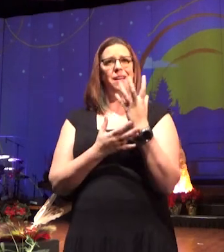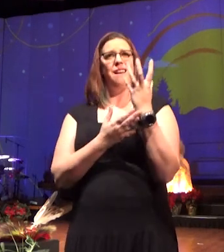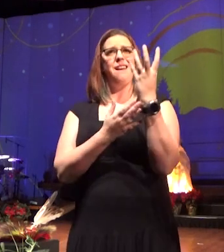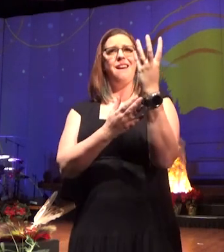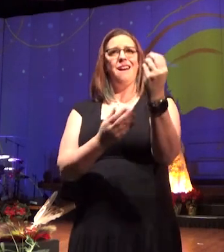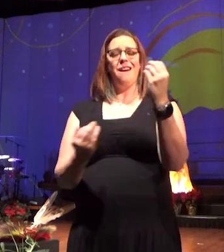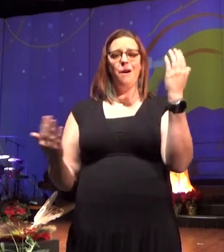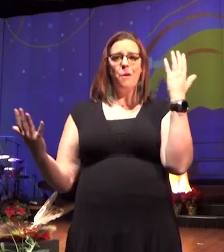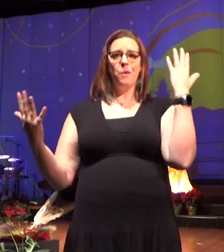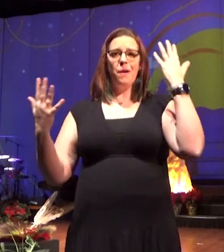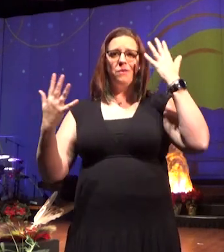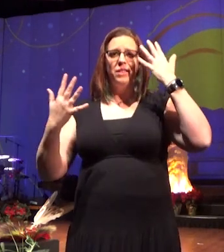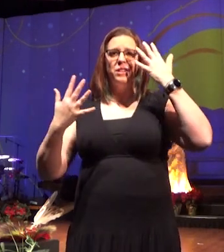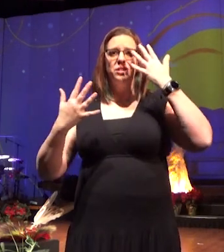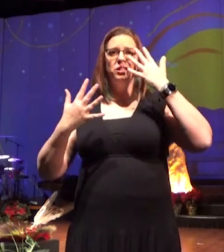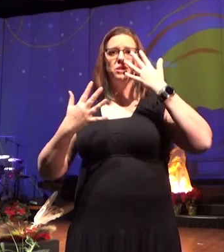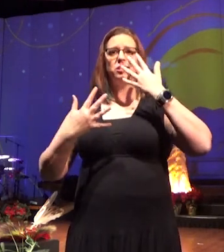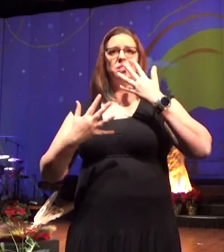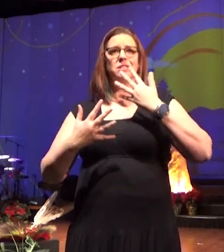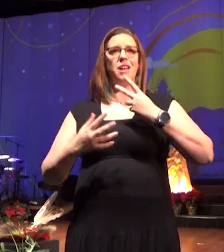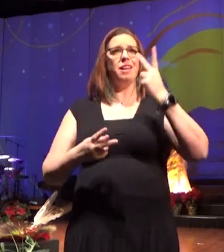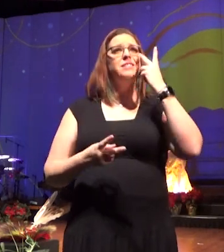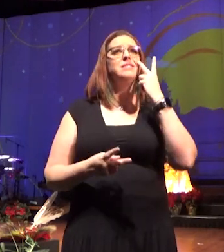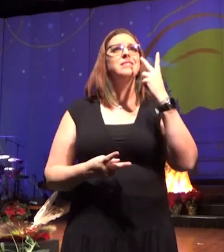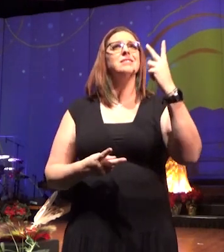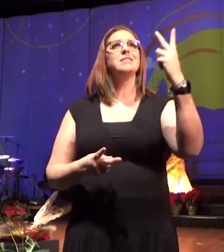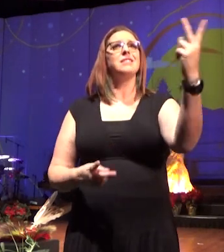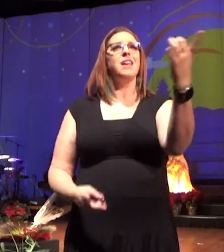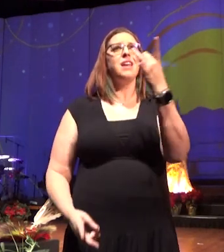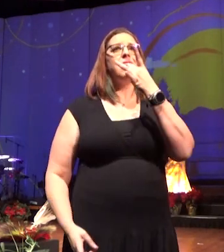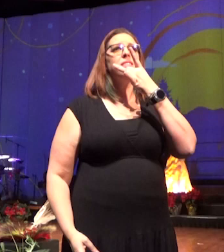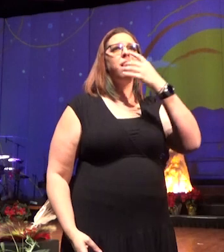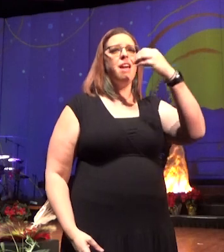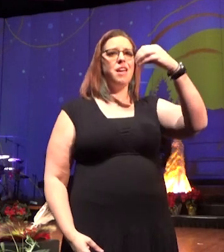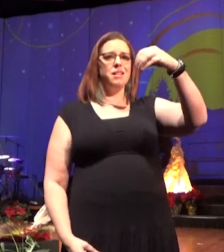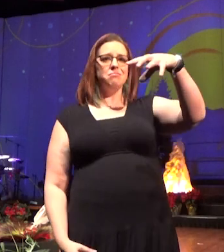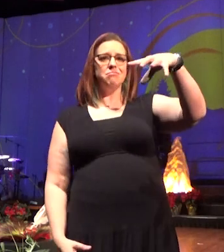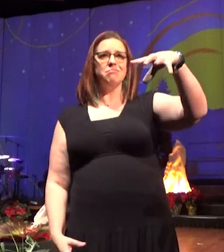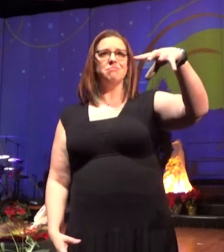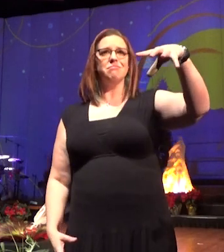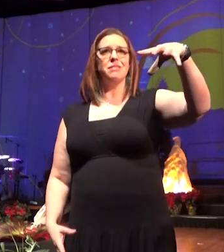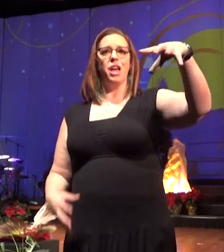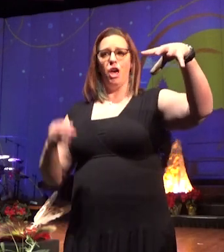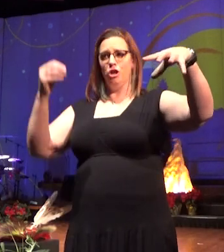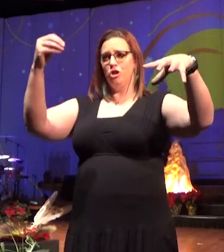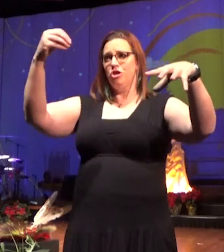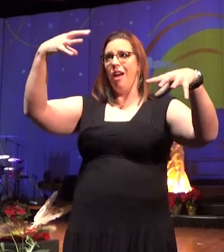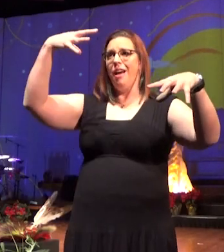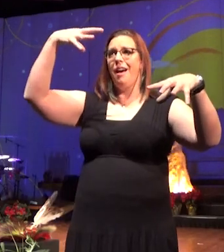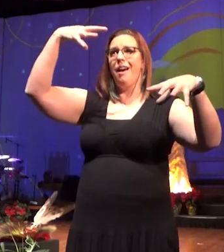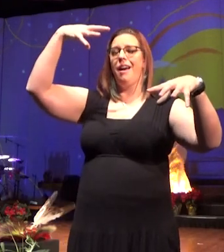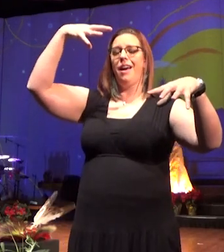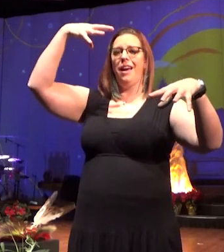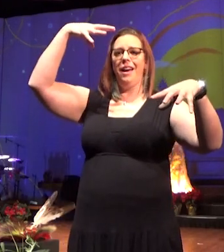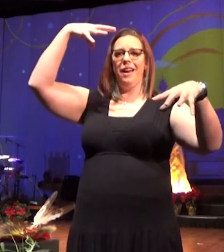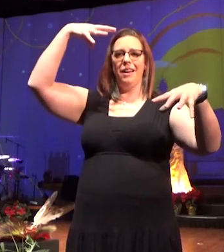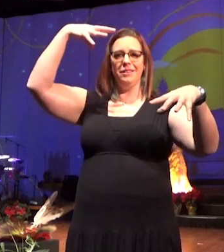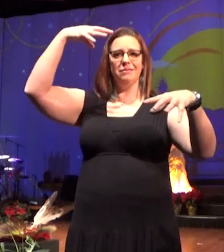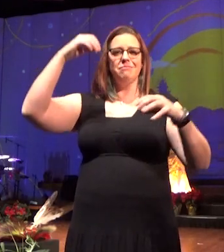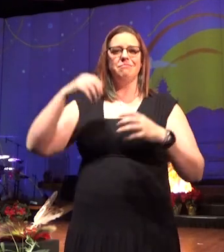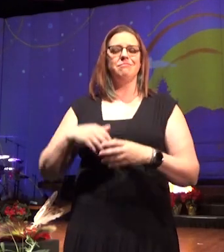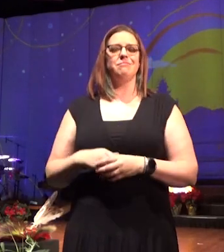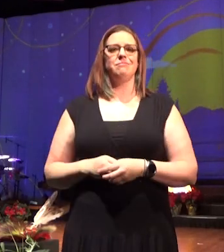of the dark, I finally see the light now, and it's shining on